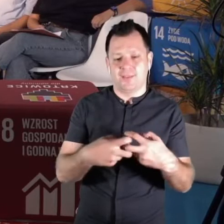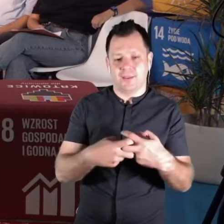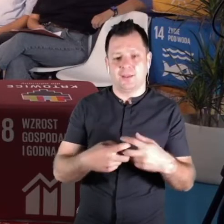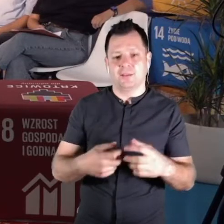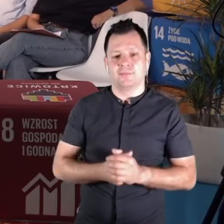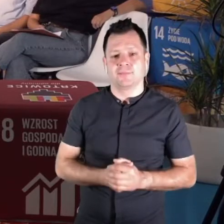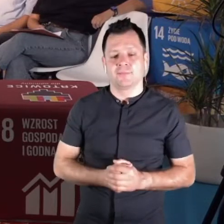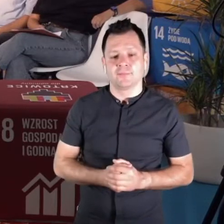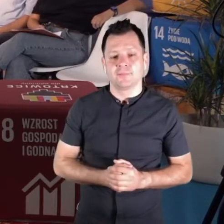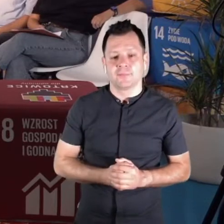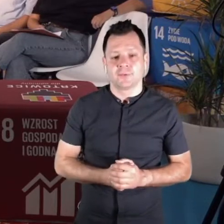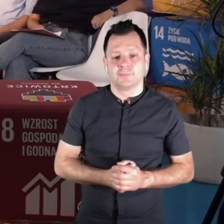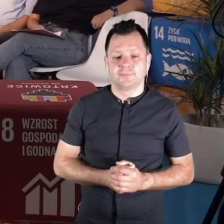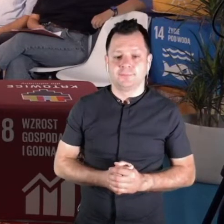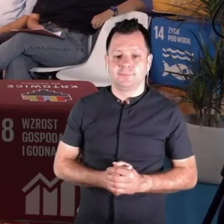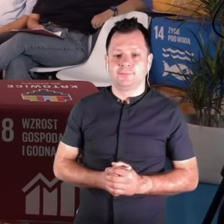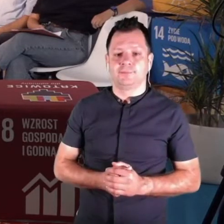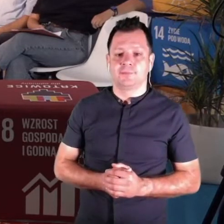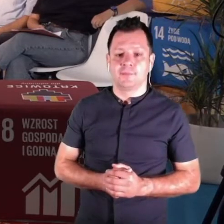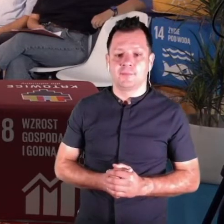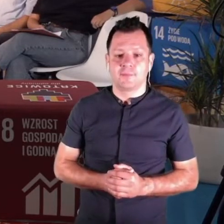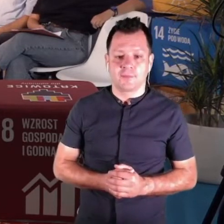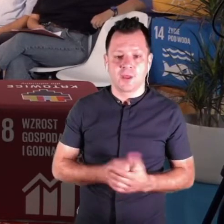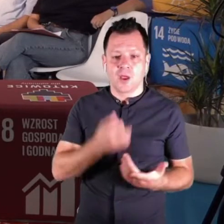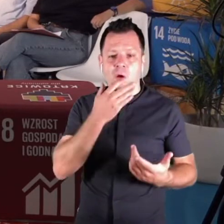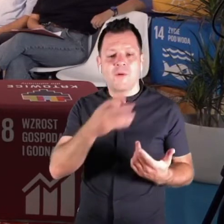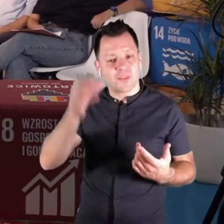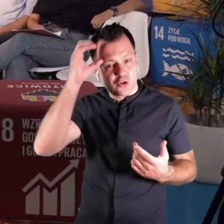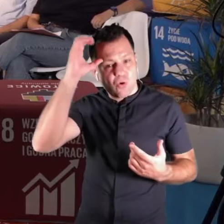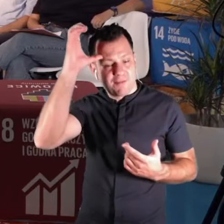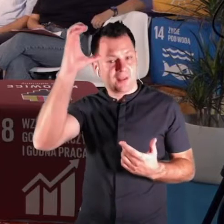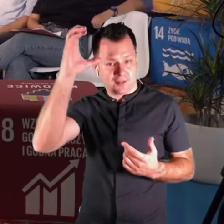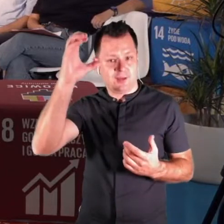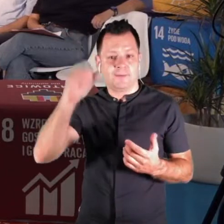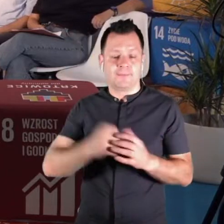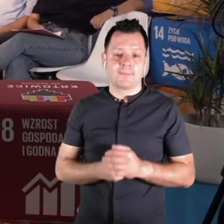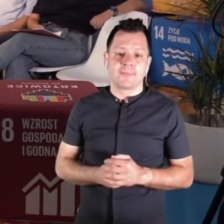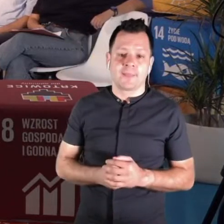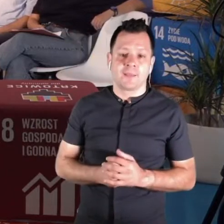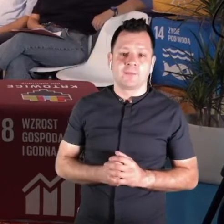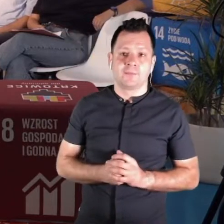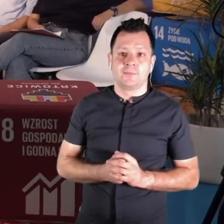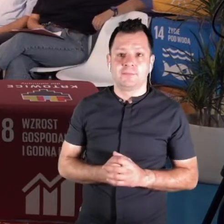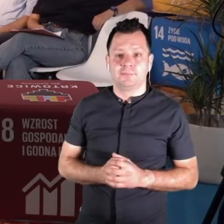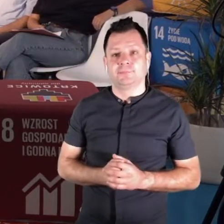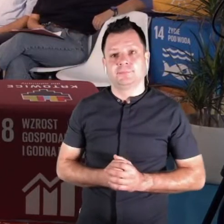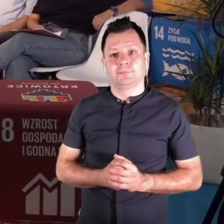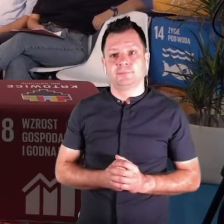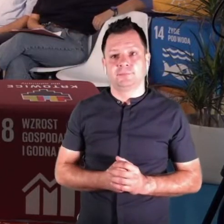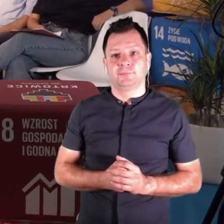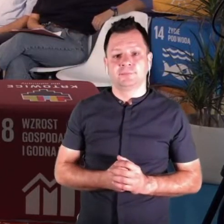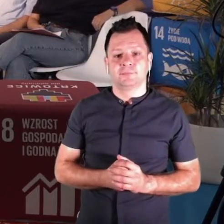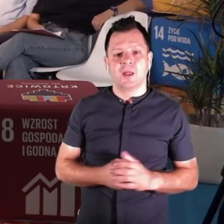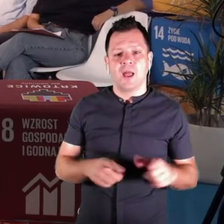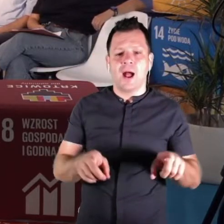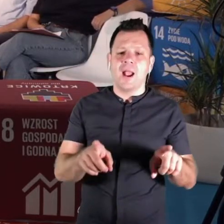general element that are not connected with technology, but give us the foundation to make things better. And in the meantime,